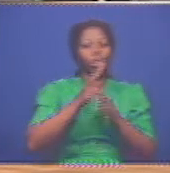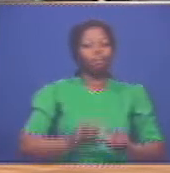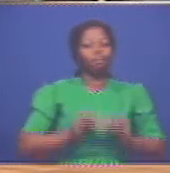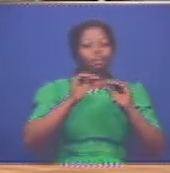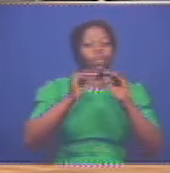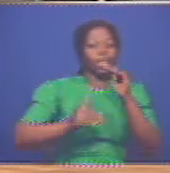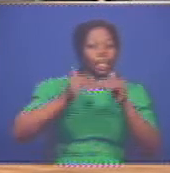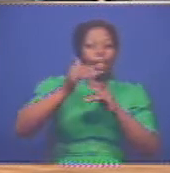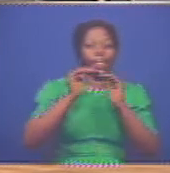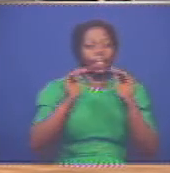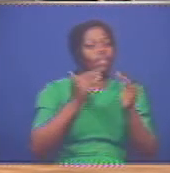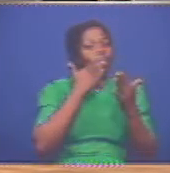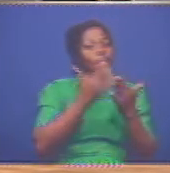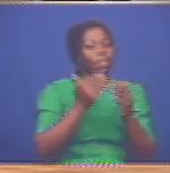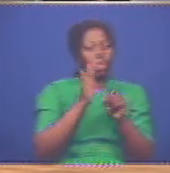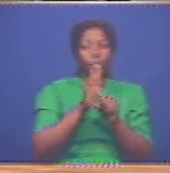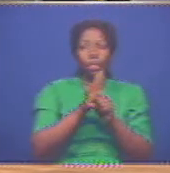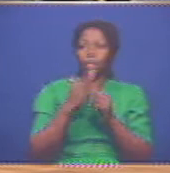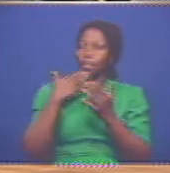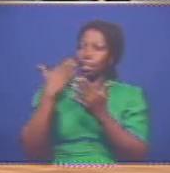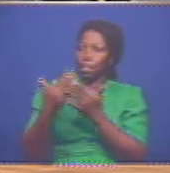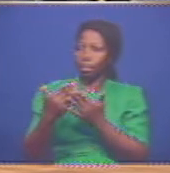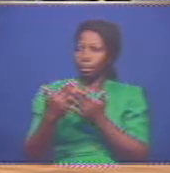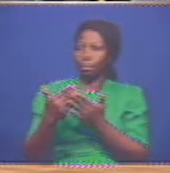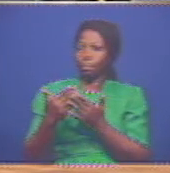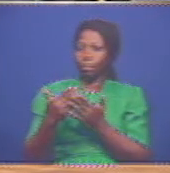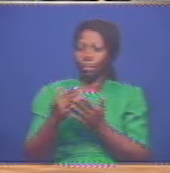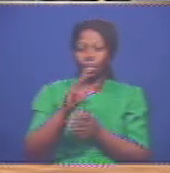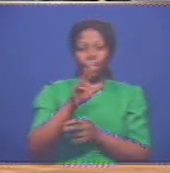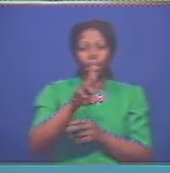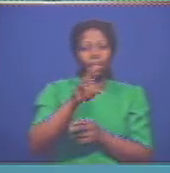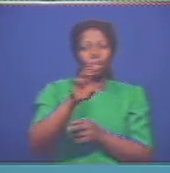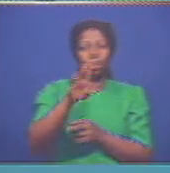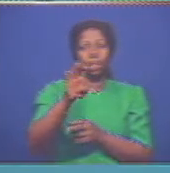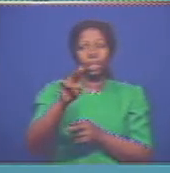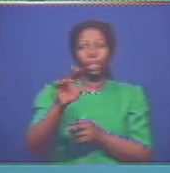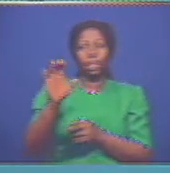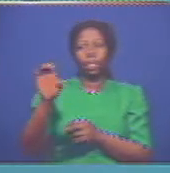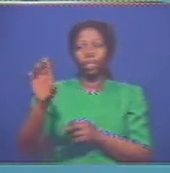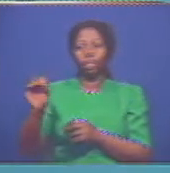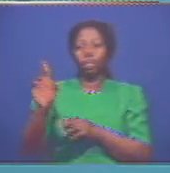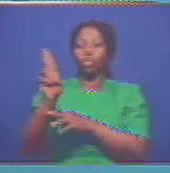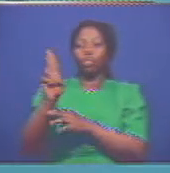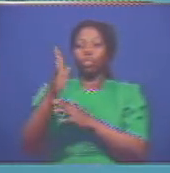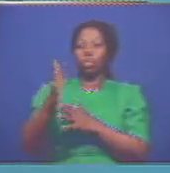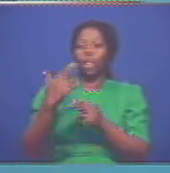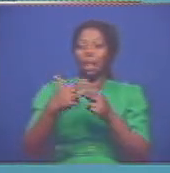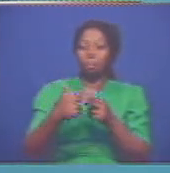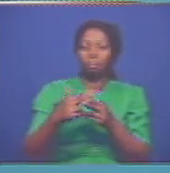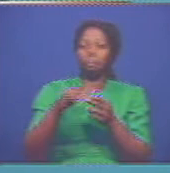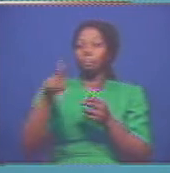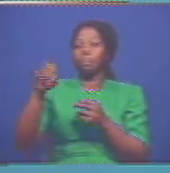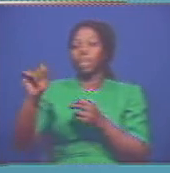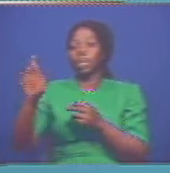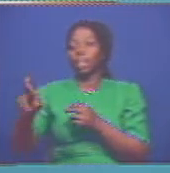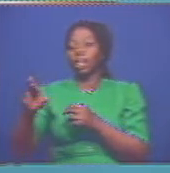Sure. Okay. Thank you so much. Thank you, Brian. Well, Reuben Kimani is the CEO of Username Investment, and Peter Kamau is the CEO of the Dhahabu